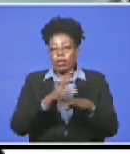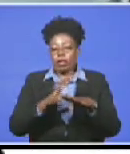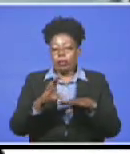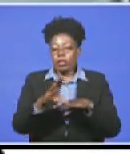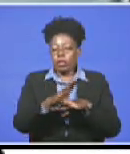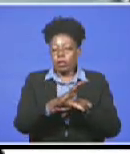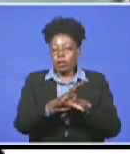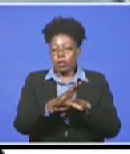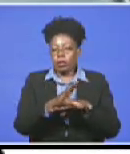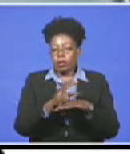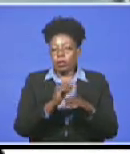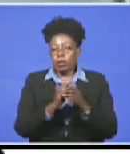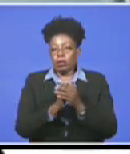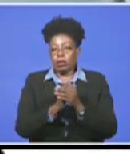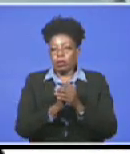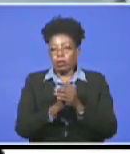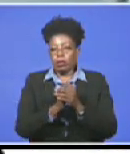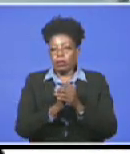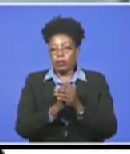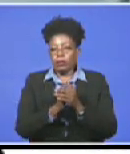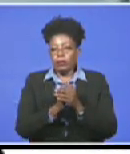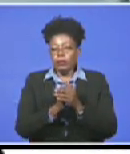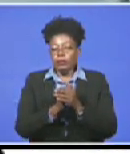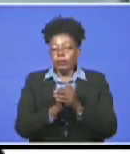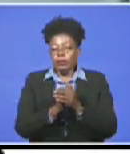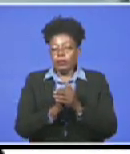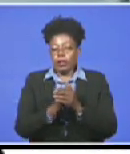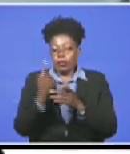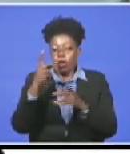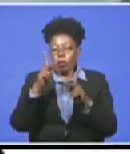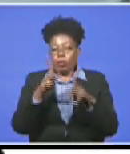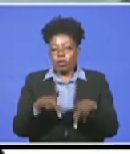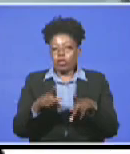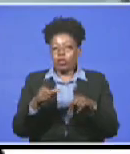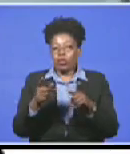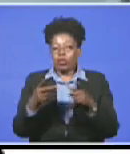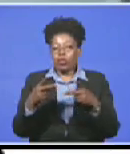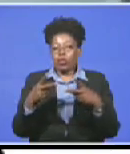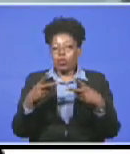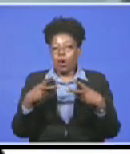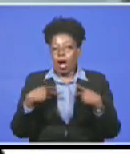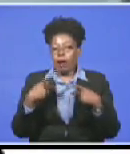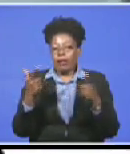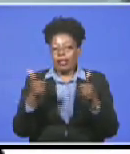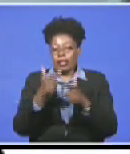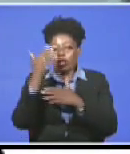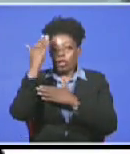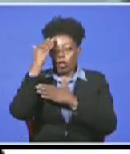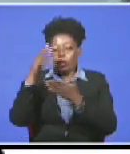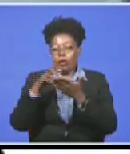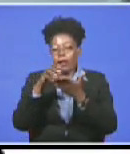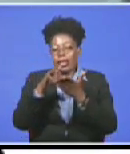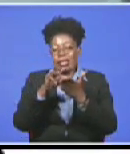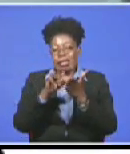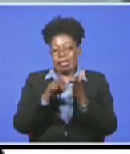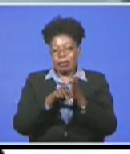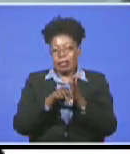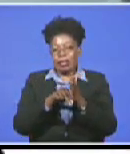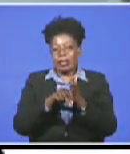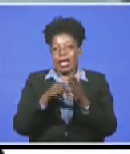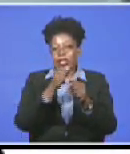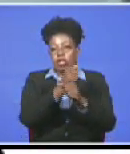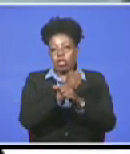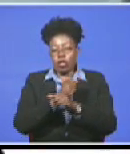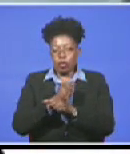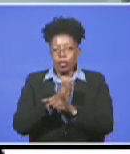because it is catering to people who have very little knowledge about investing and about the securities and